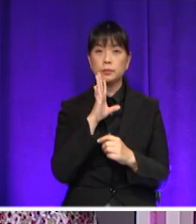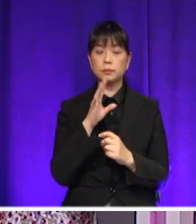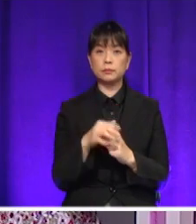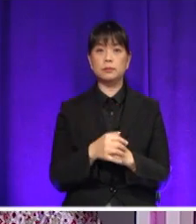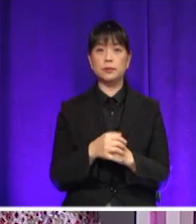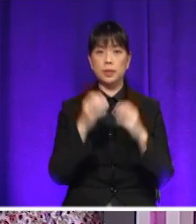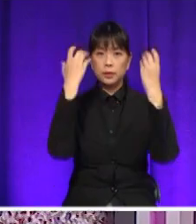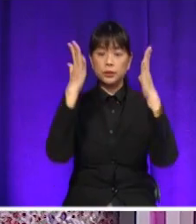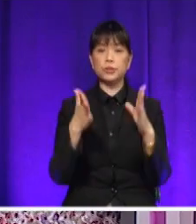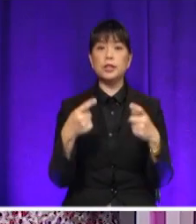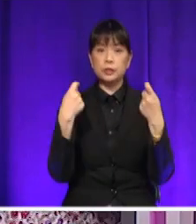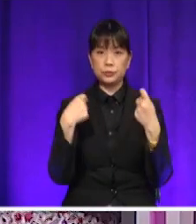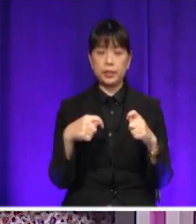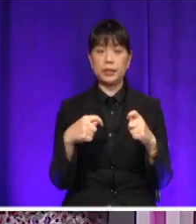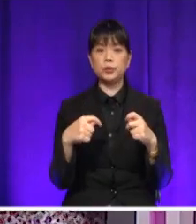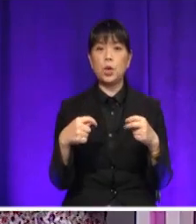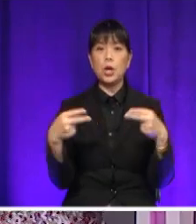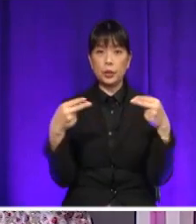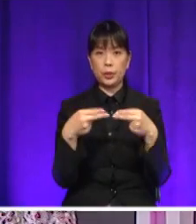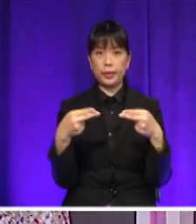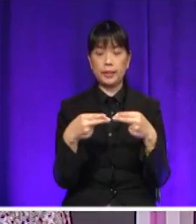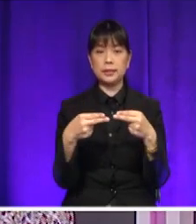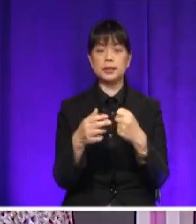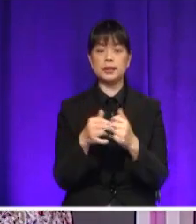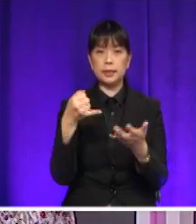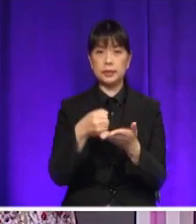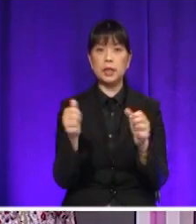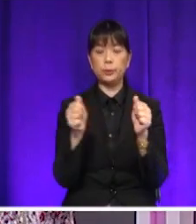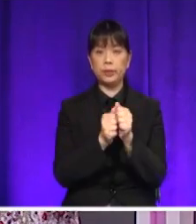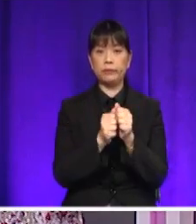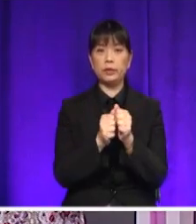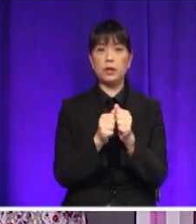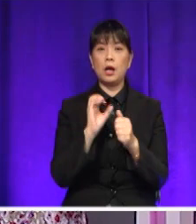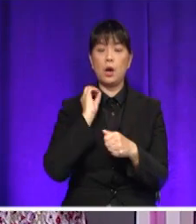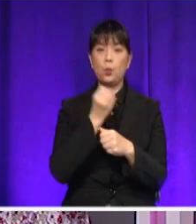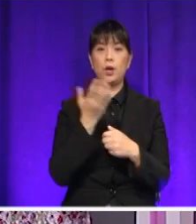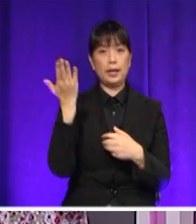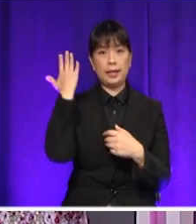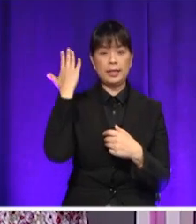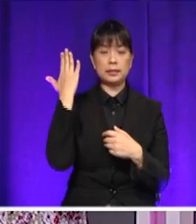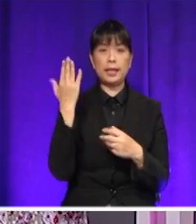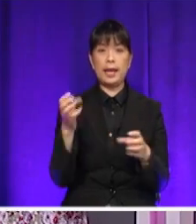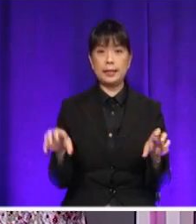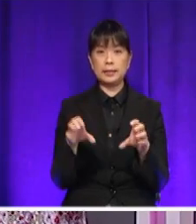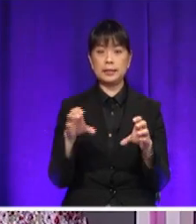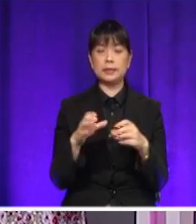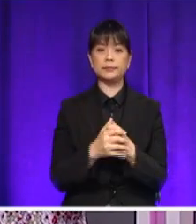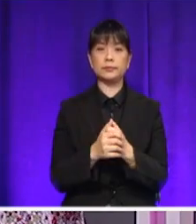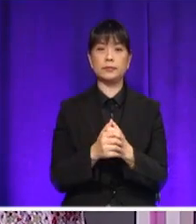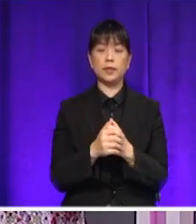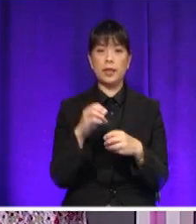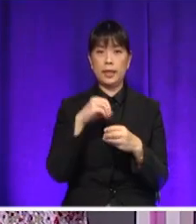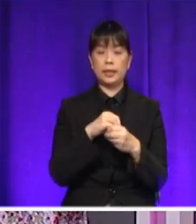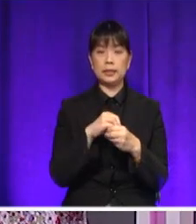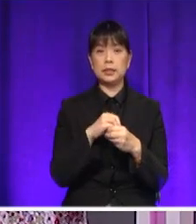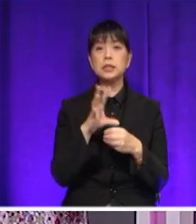this later to during our last segment because in a speaking exam, the SPM speaking